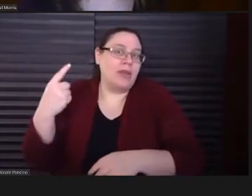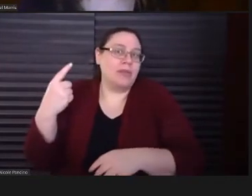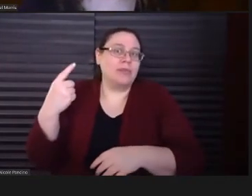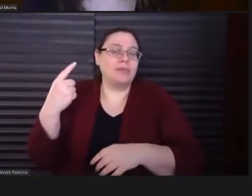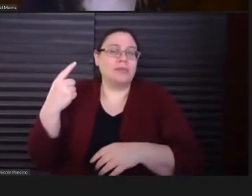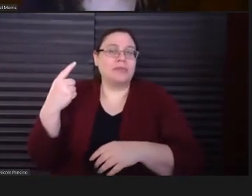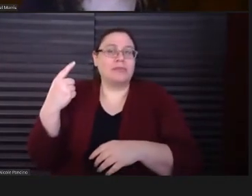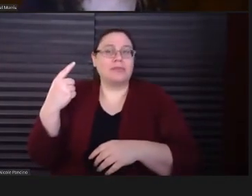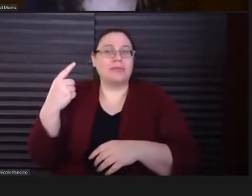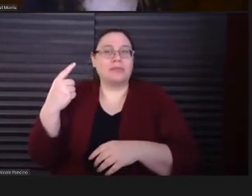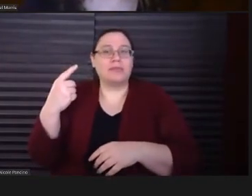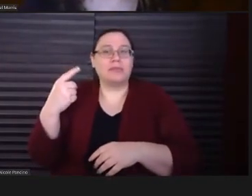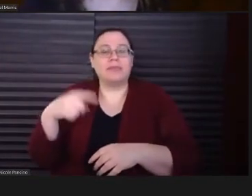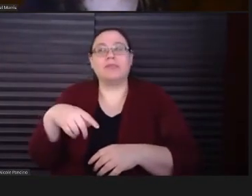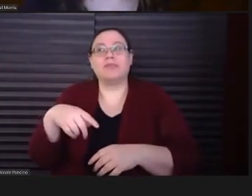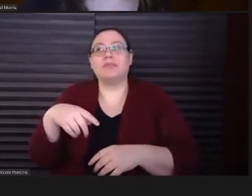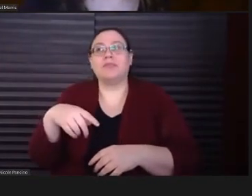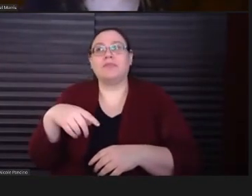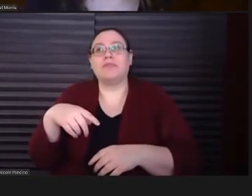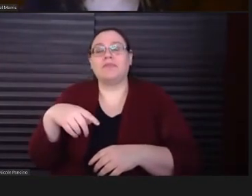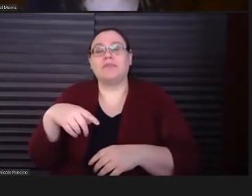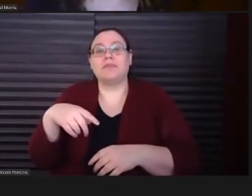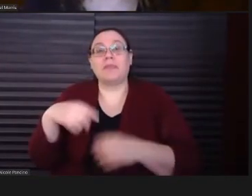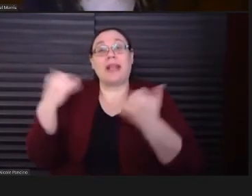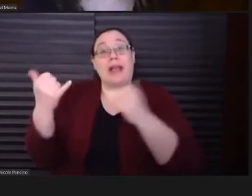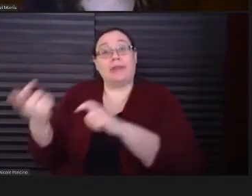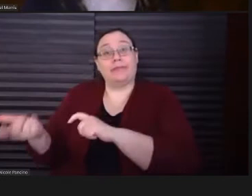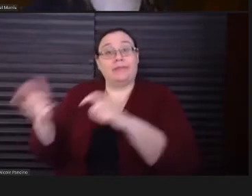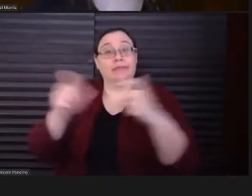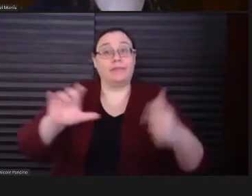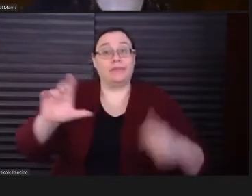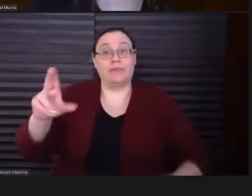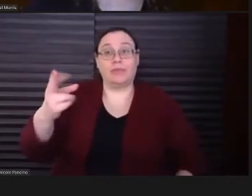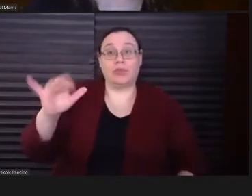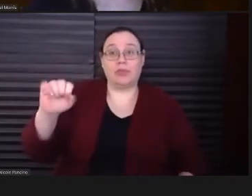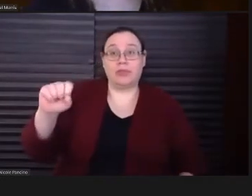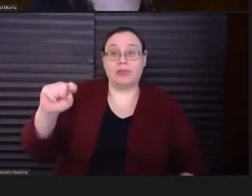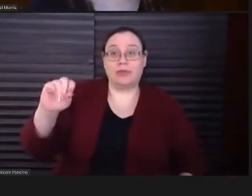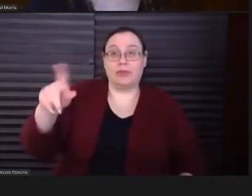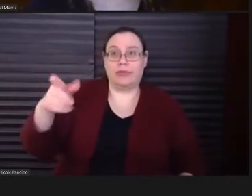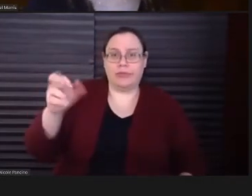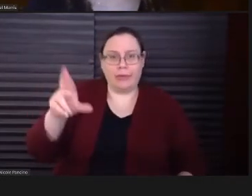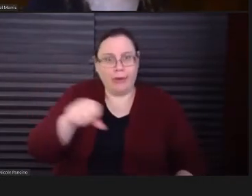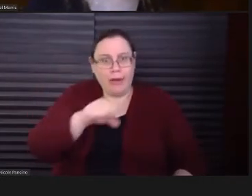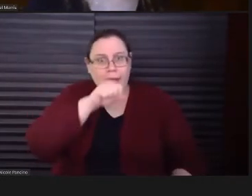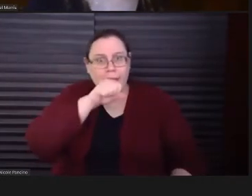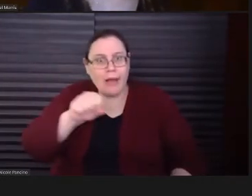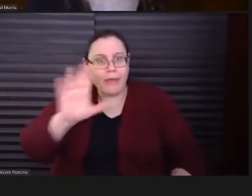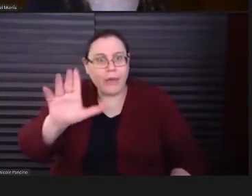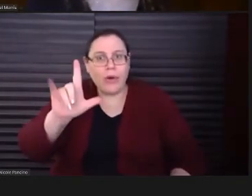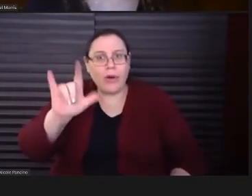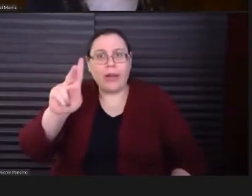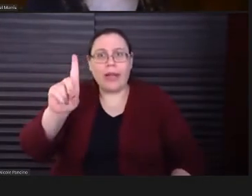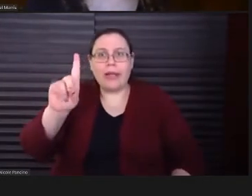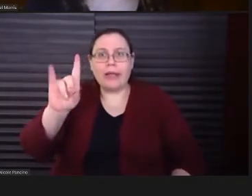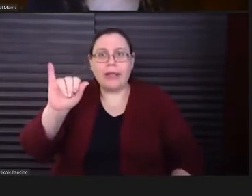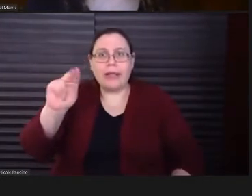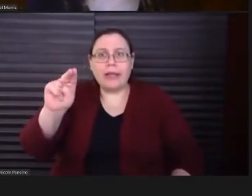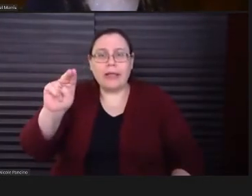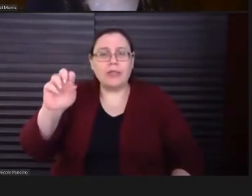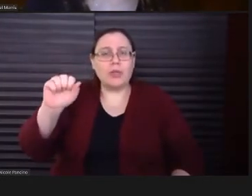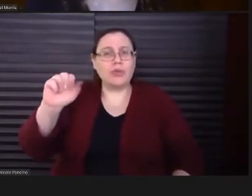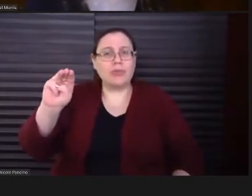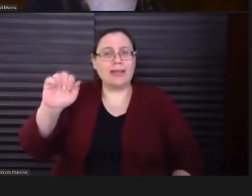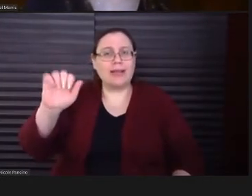bit off. Now I'm going to turn to you, Christopher. I love your LinkedIn social media account. You